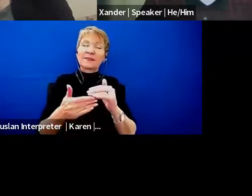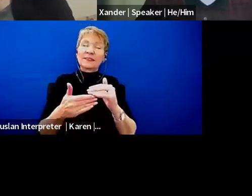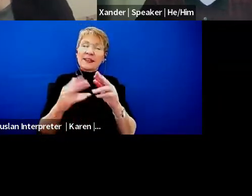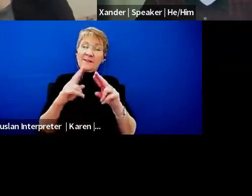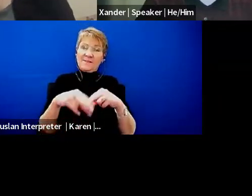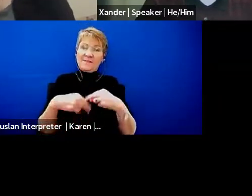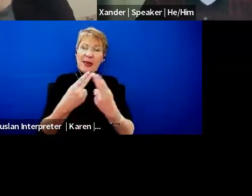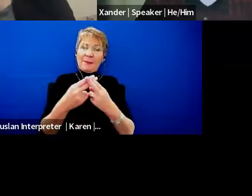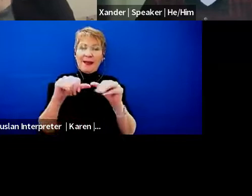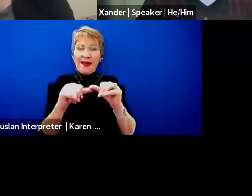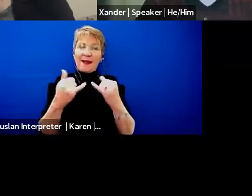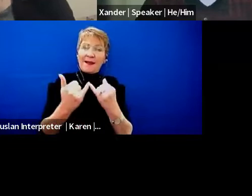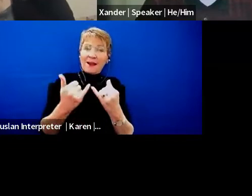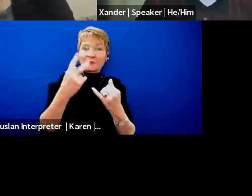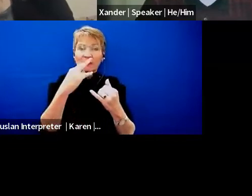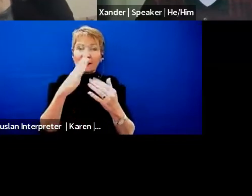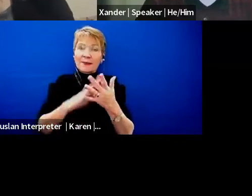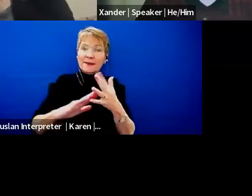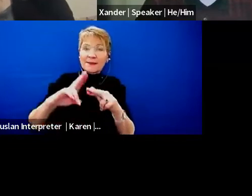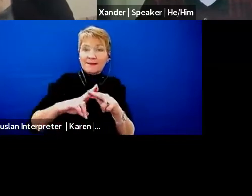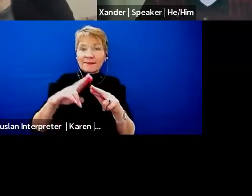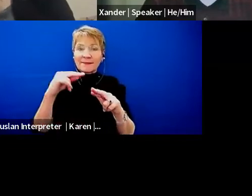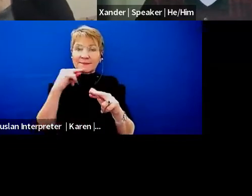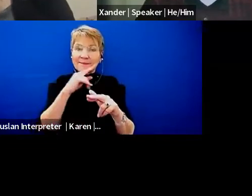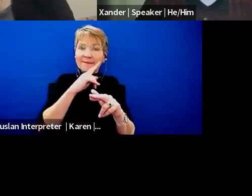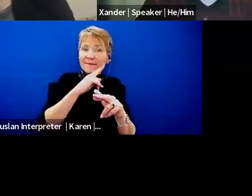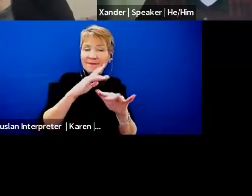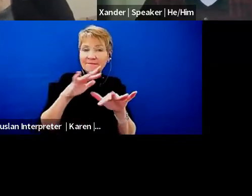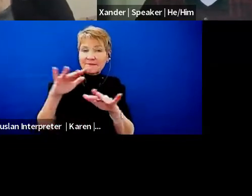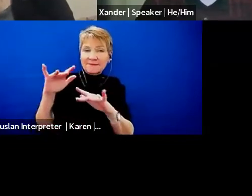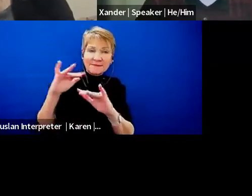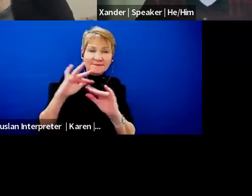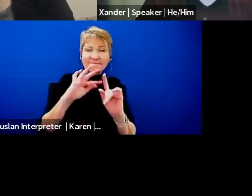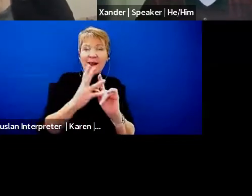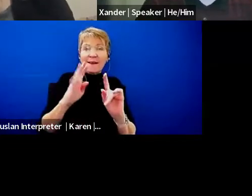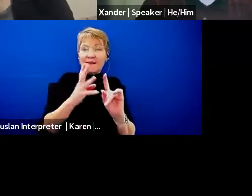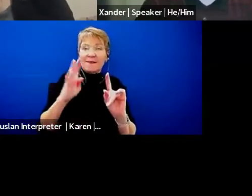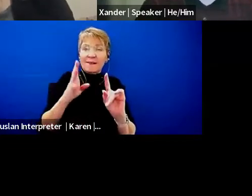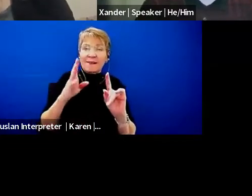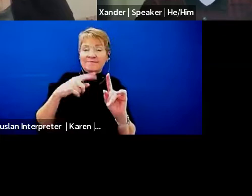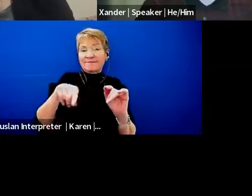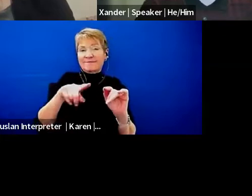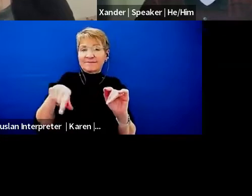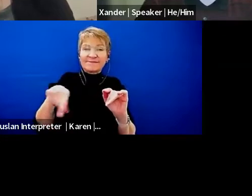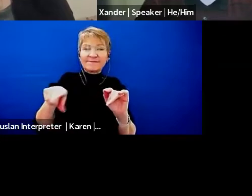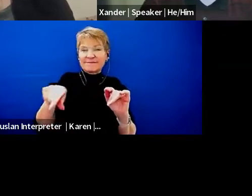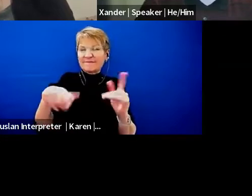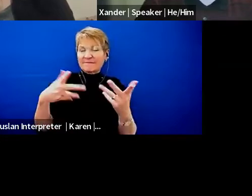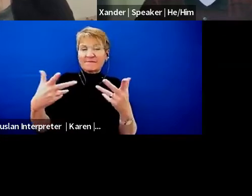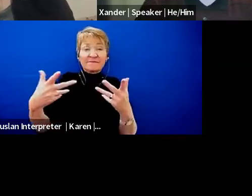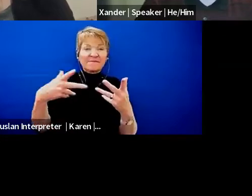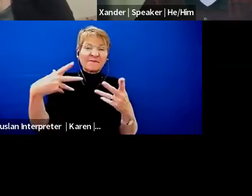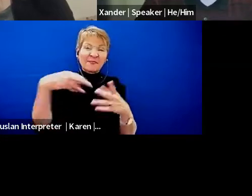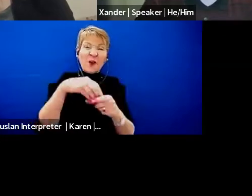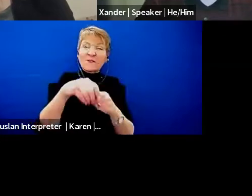the role that they often played in young people's lives, particularly in those early years. So,